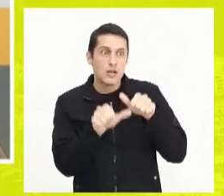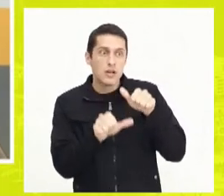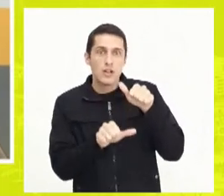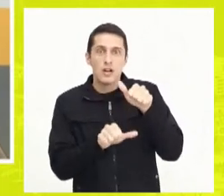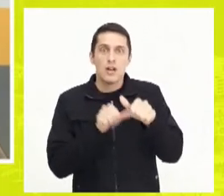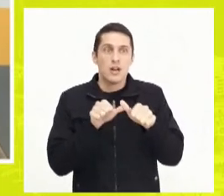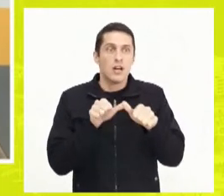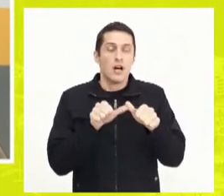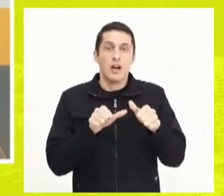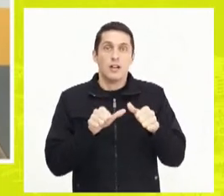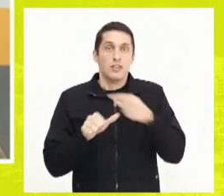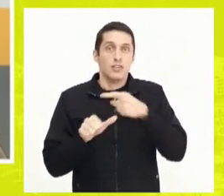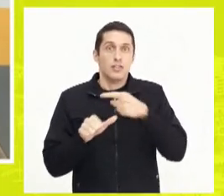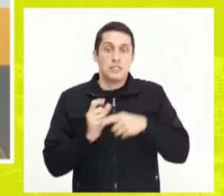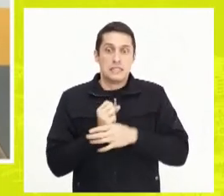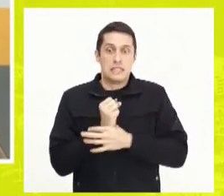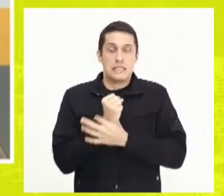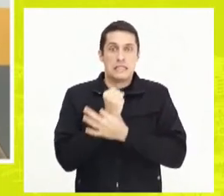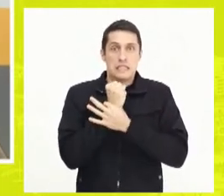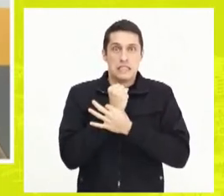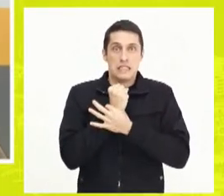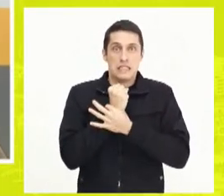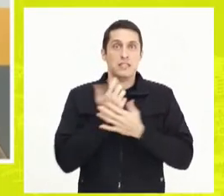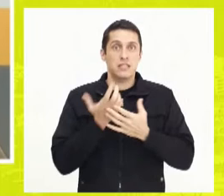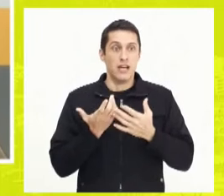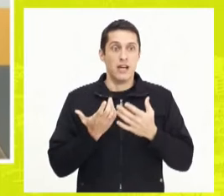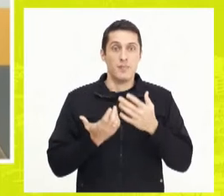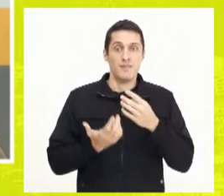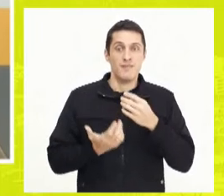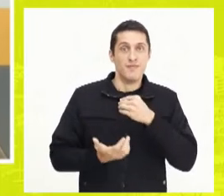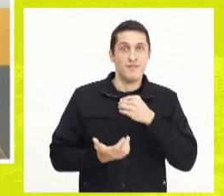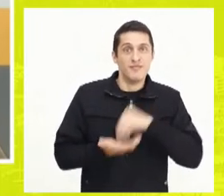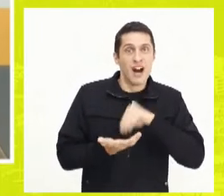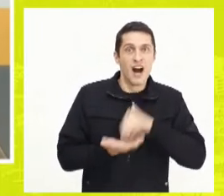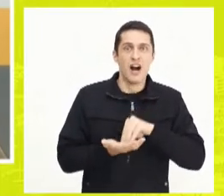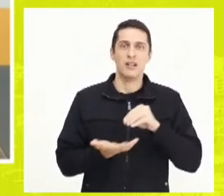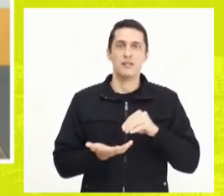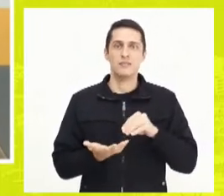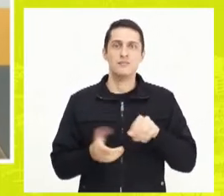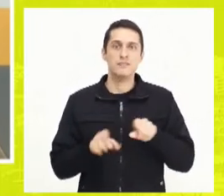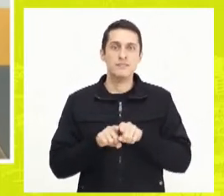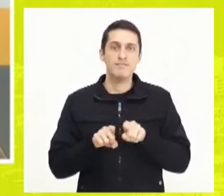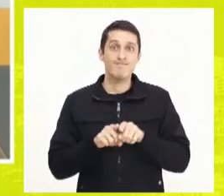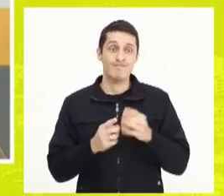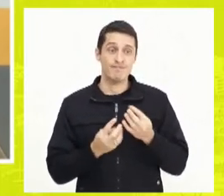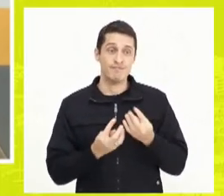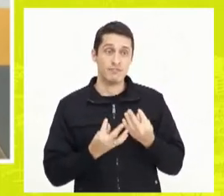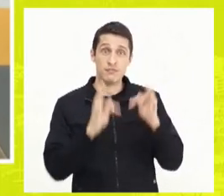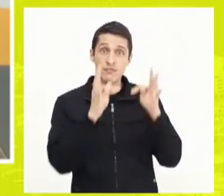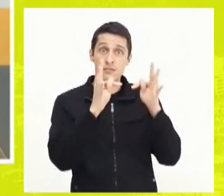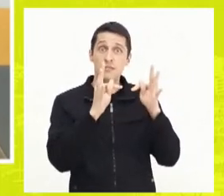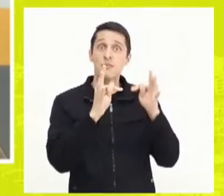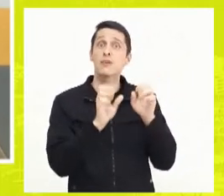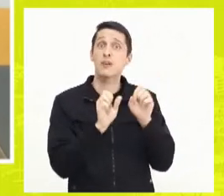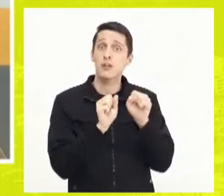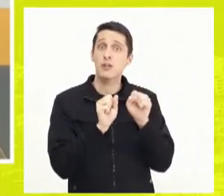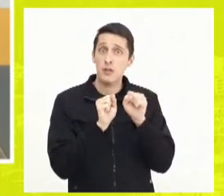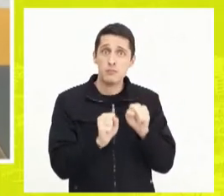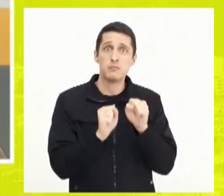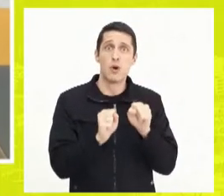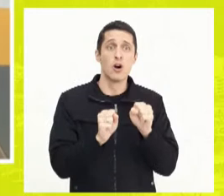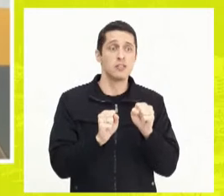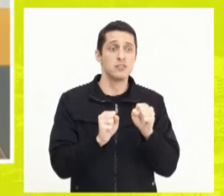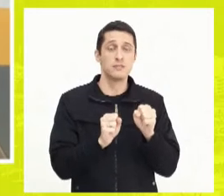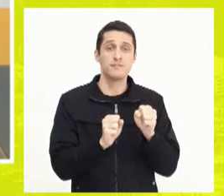these insecurities that we have in our behaviors and the potentiality of technology can be